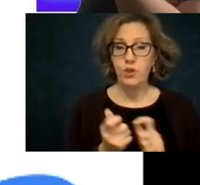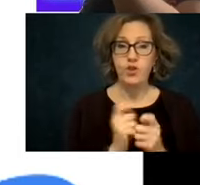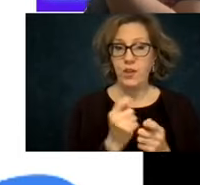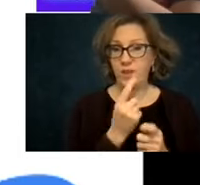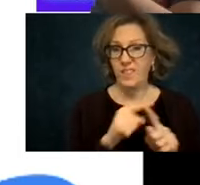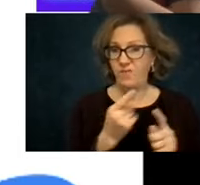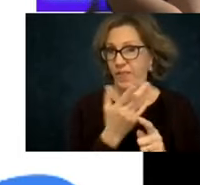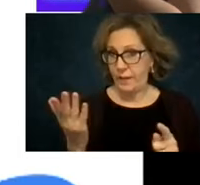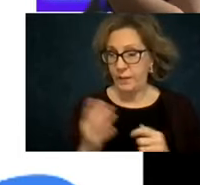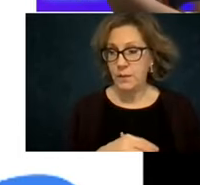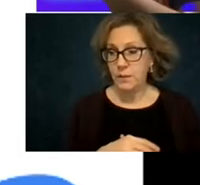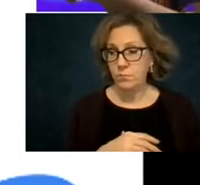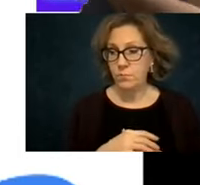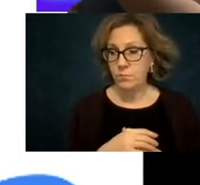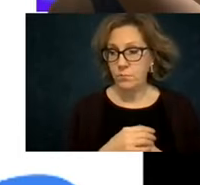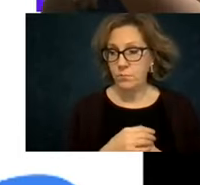that